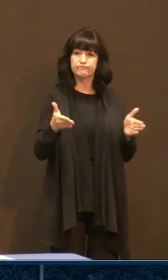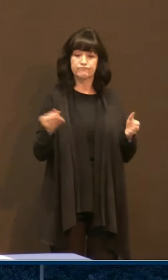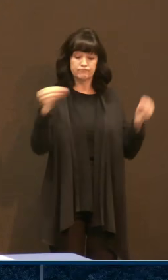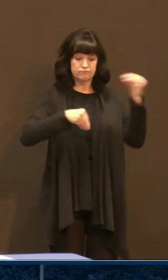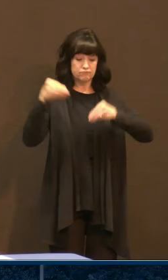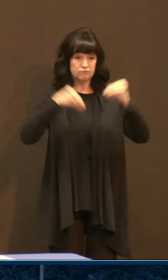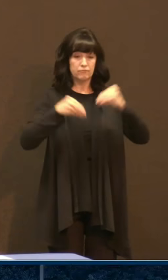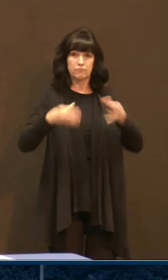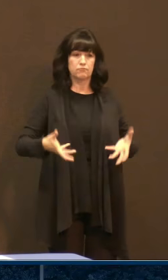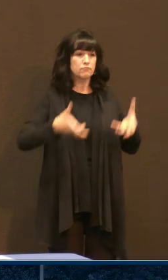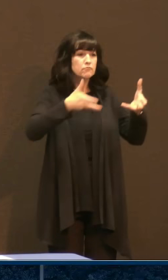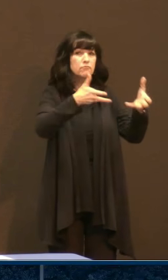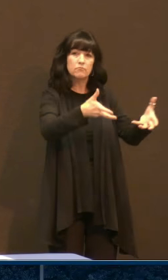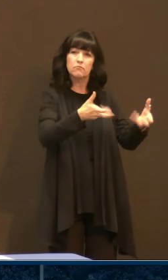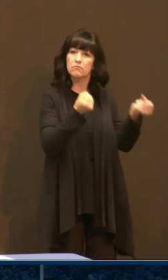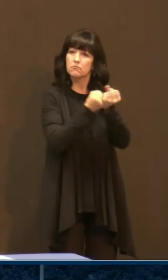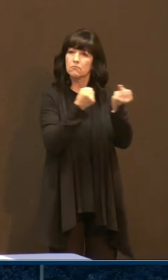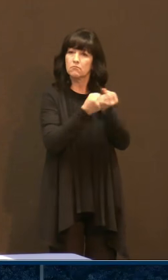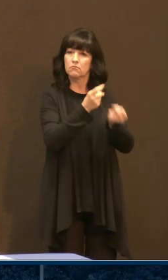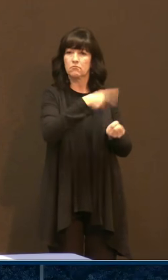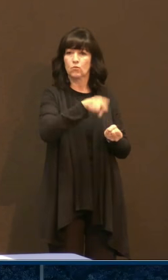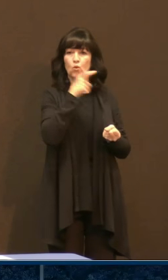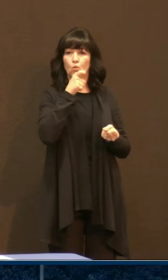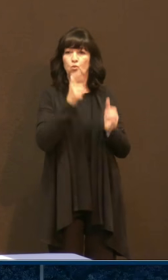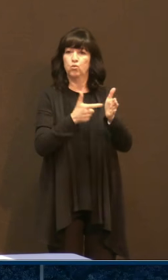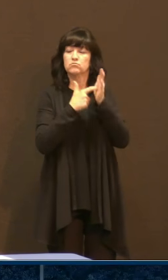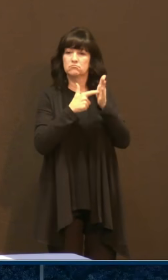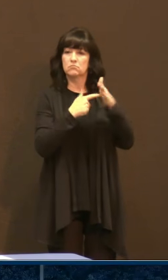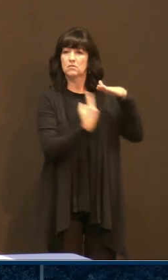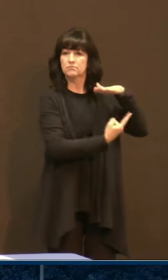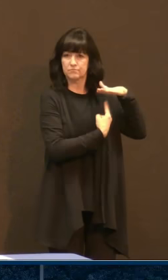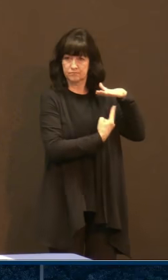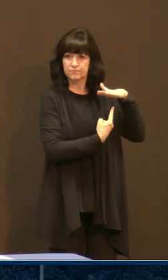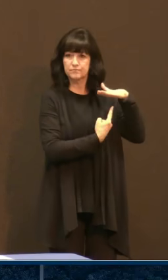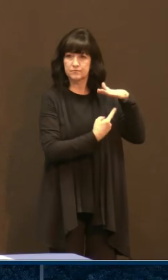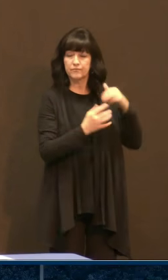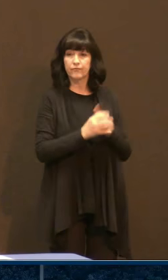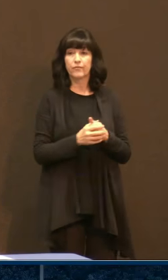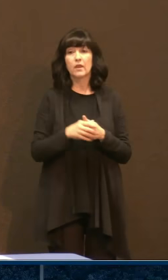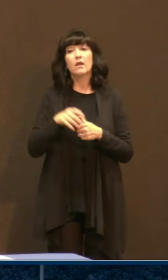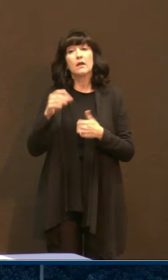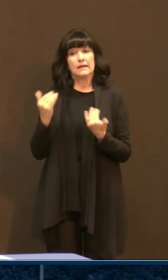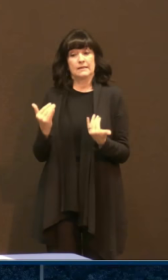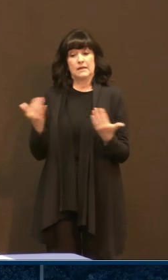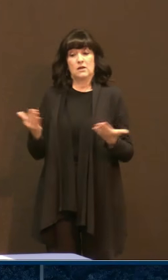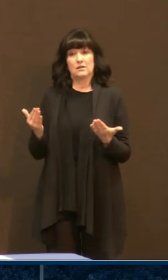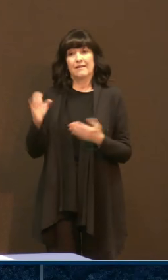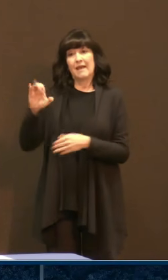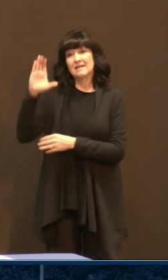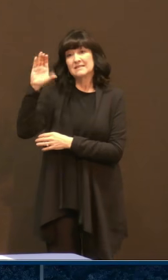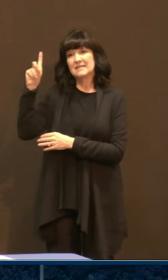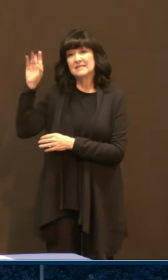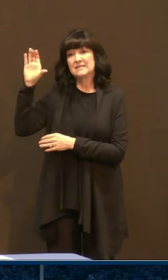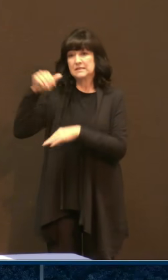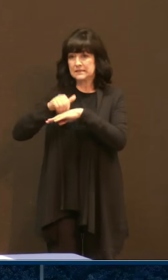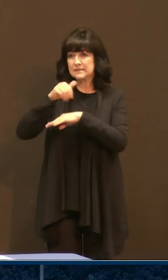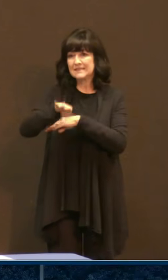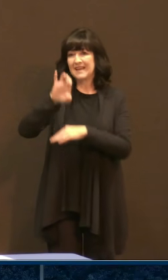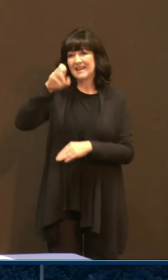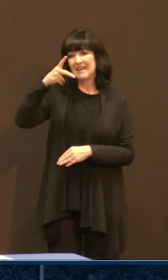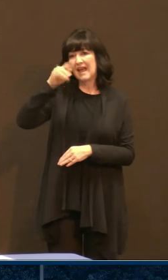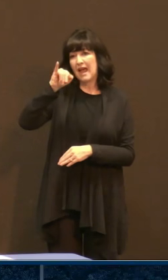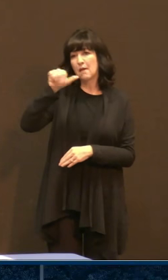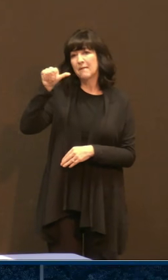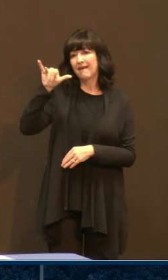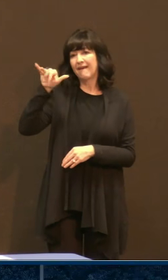Disease Control and Prevention has sent an EpiAid team to Delaware. They all arrived yesterday. A fantastic